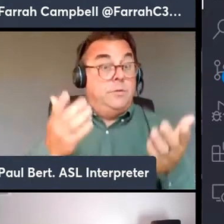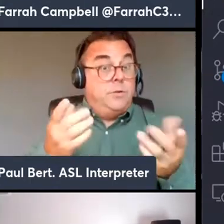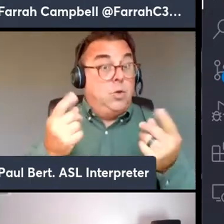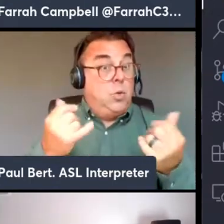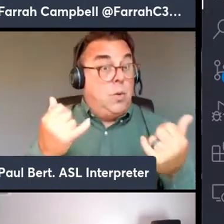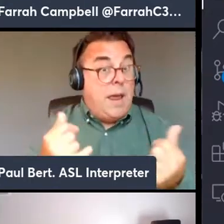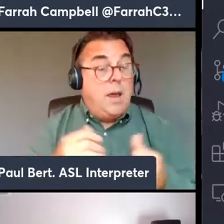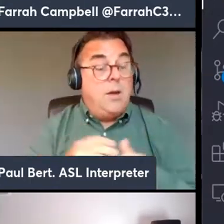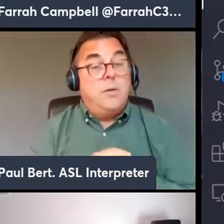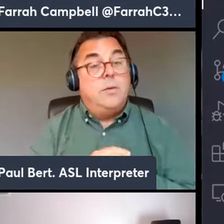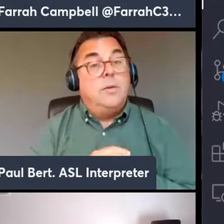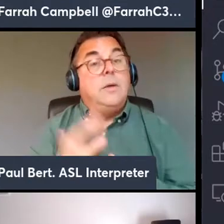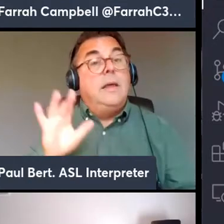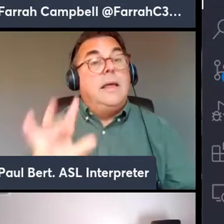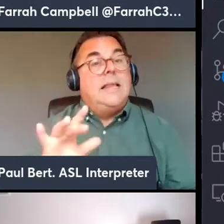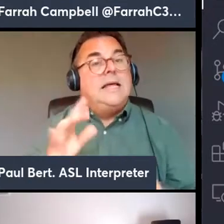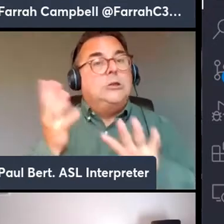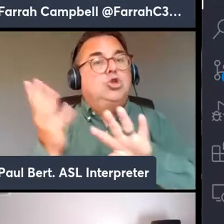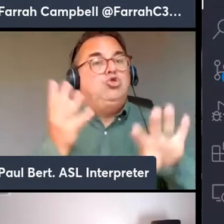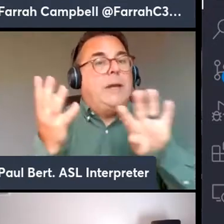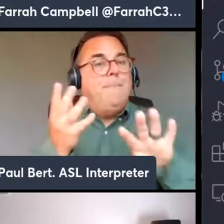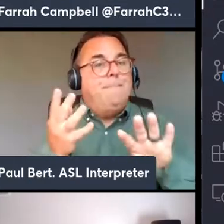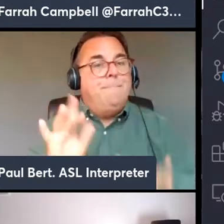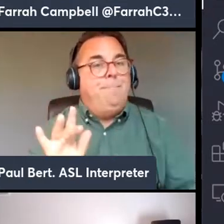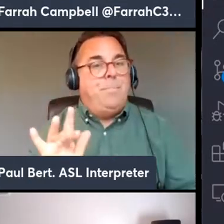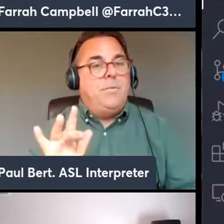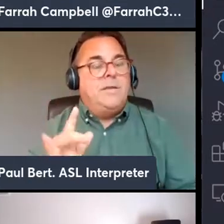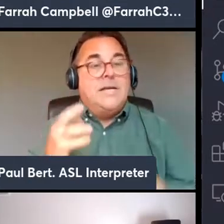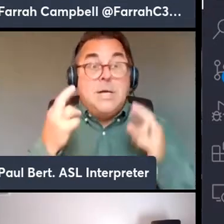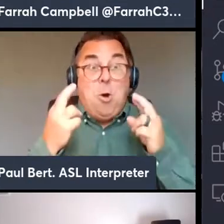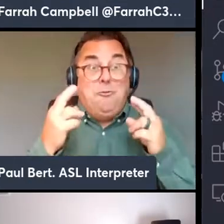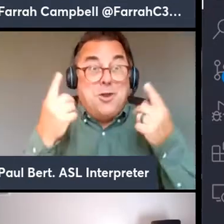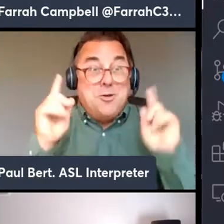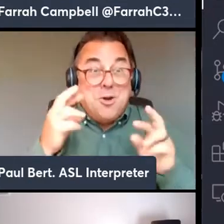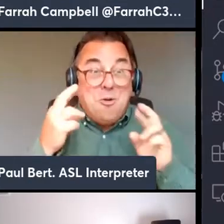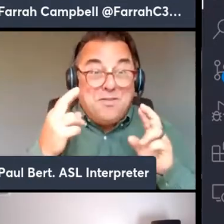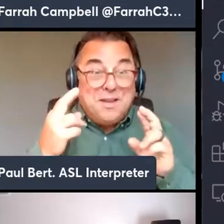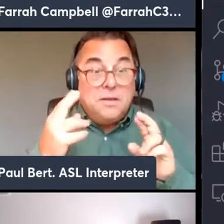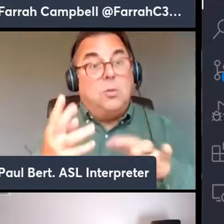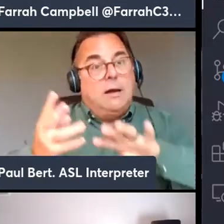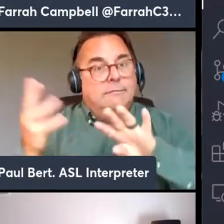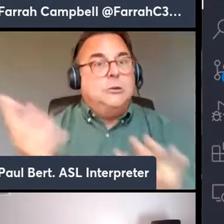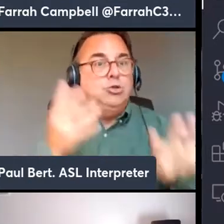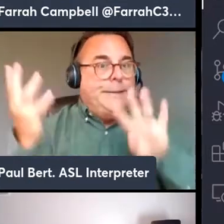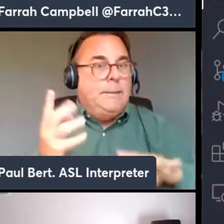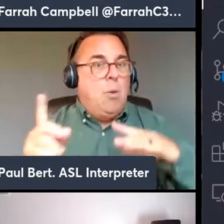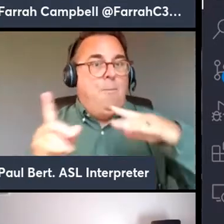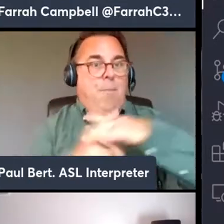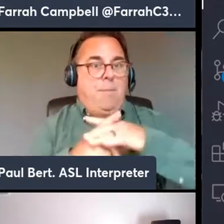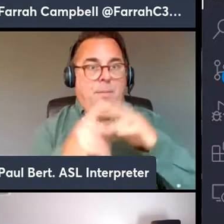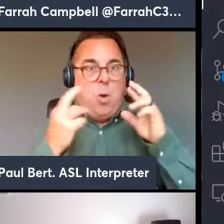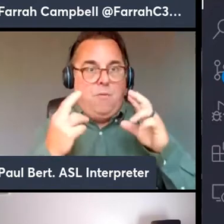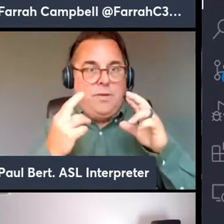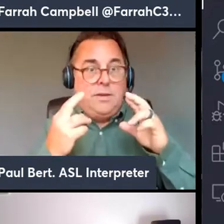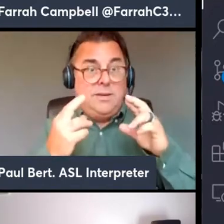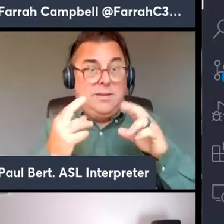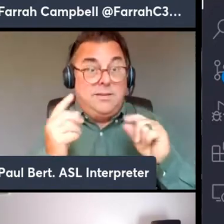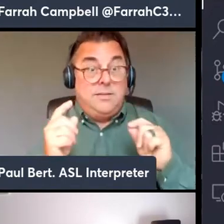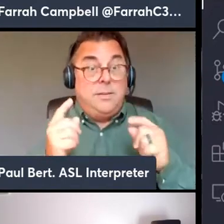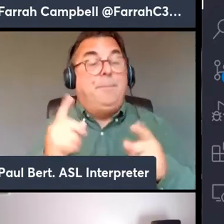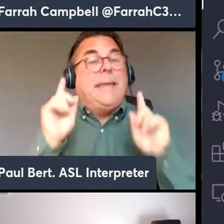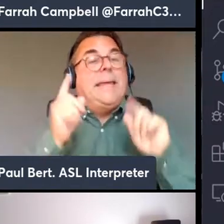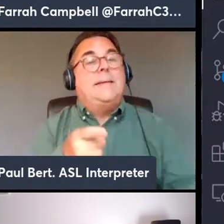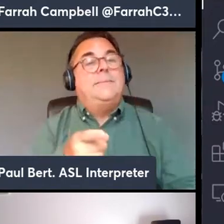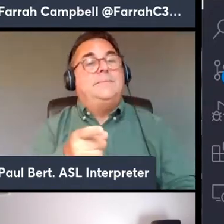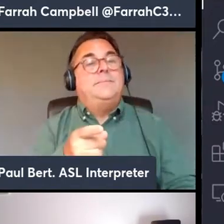going to do is click our little stream button, and fingers crossed, we're going to get a stream that pops up on the screen here in just a second. And